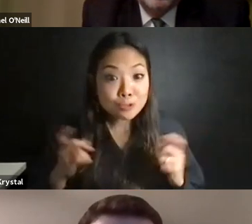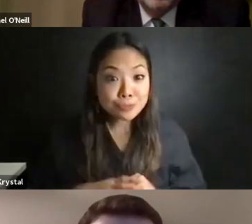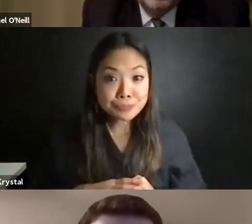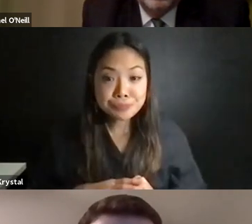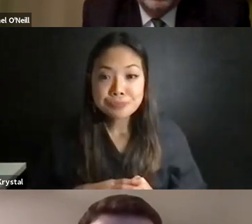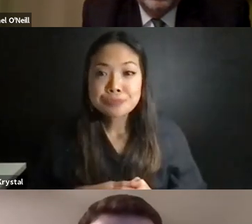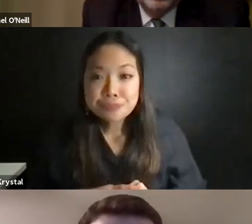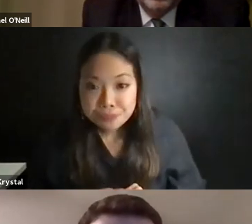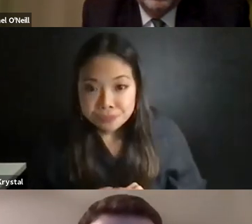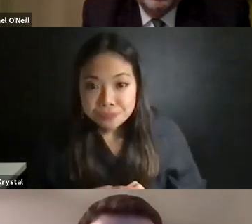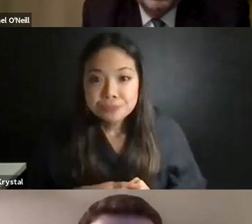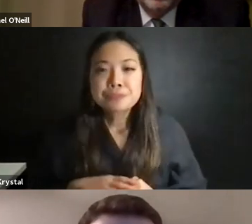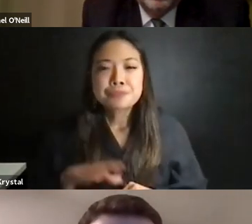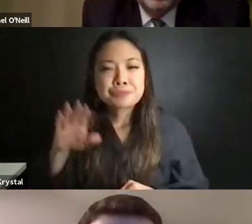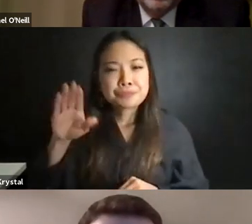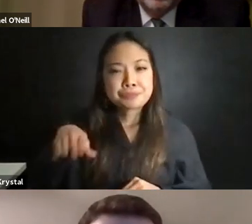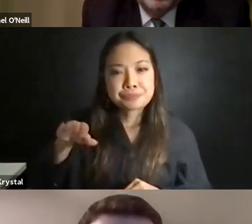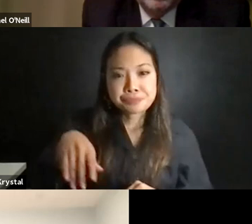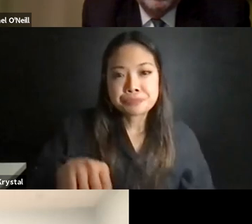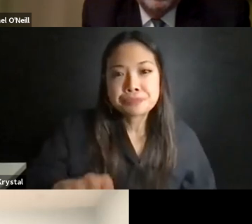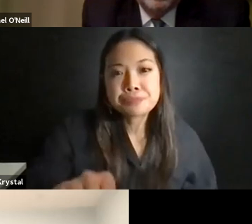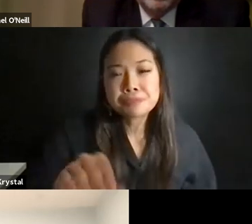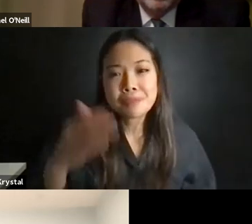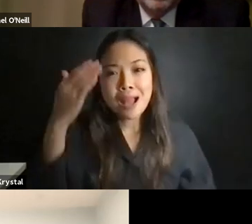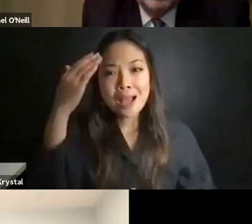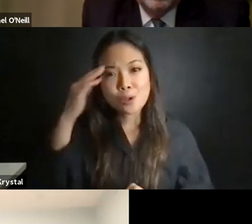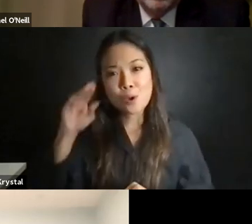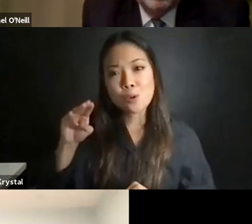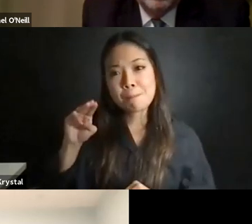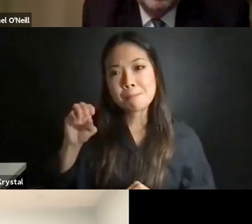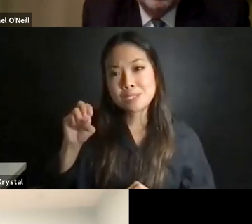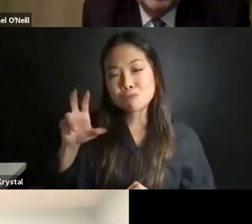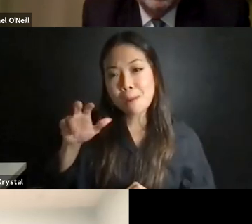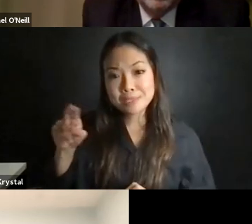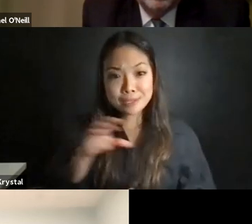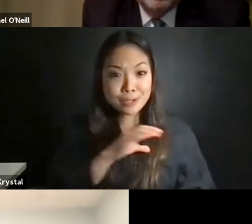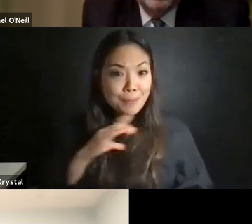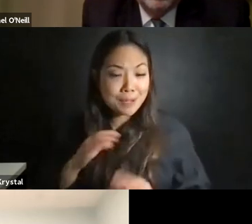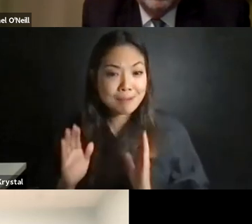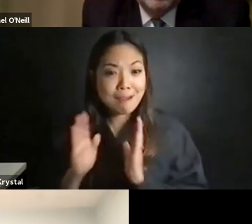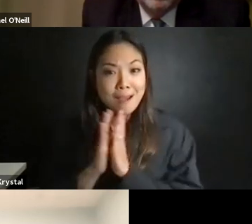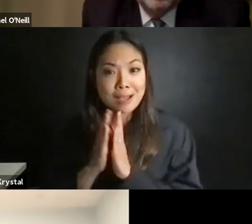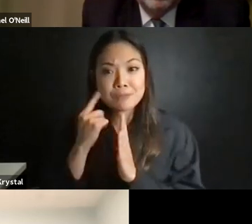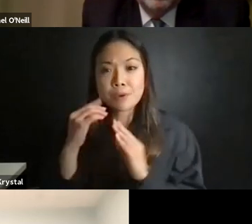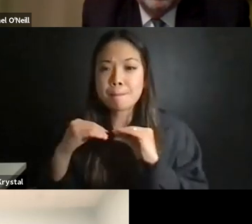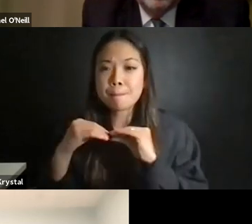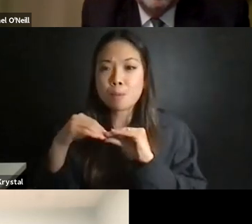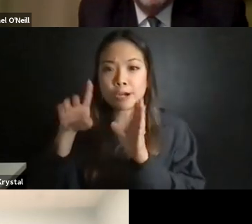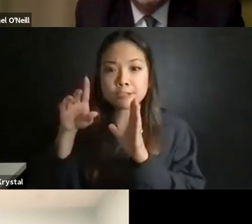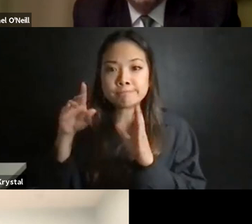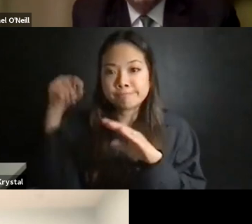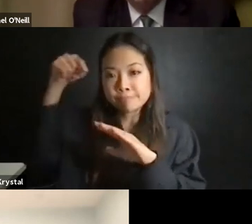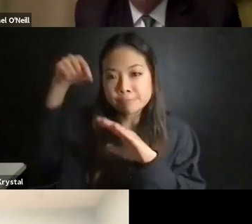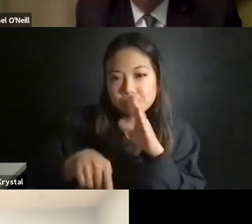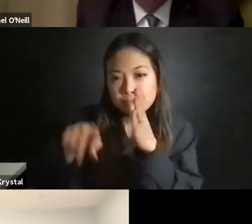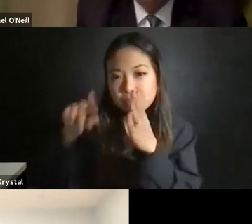thing ms robinson i know that you've asked the committee has asked for more of a deeper look into grants the